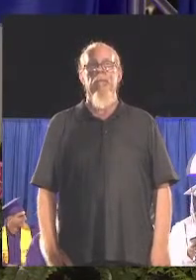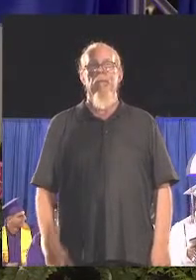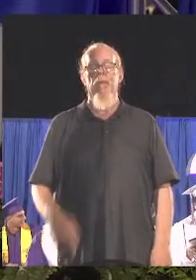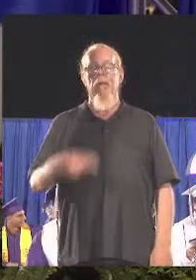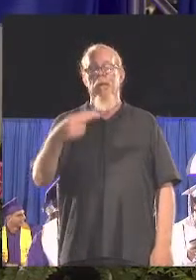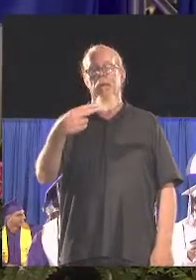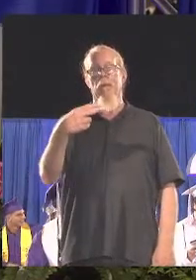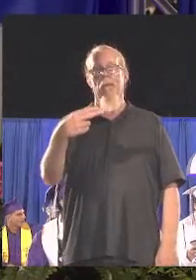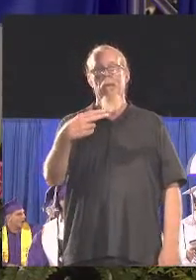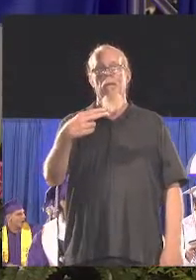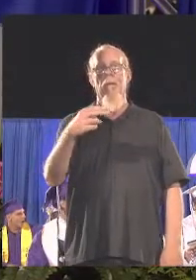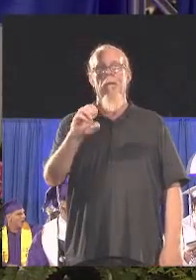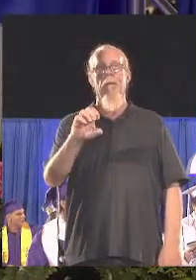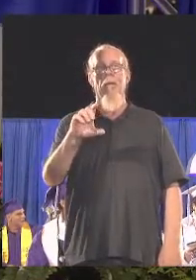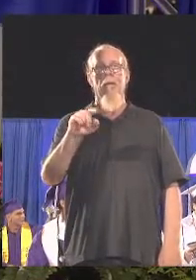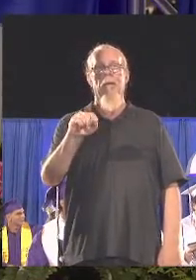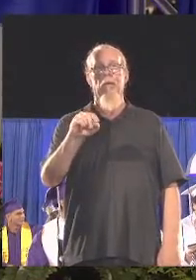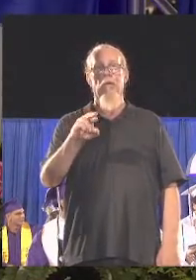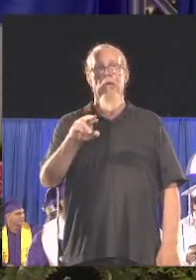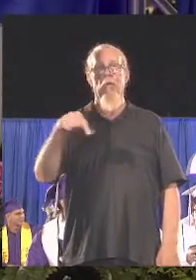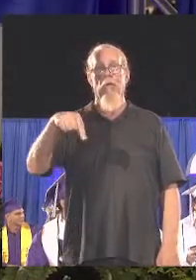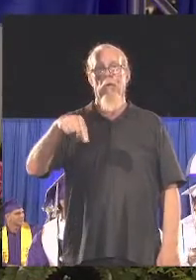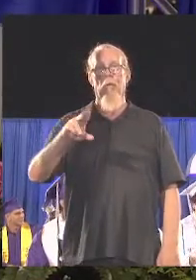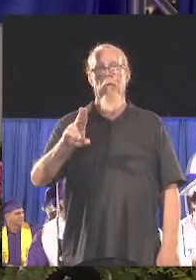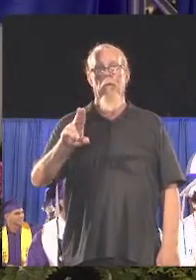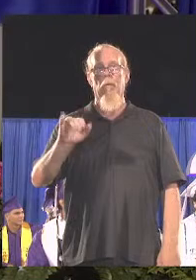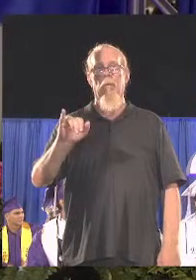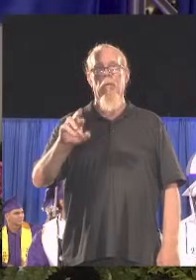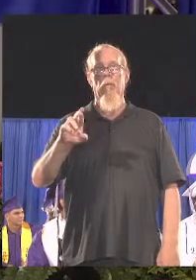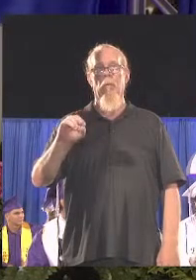Hector A. Quiroga, Friends University.